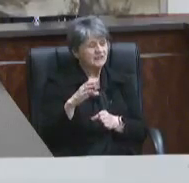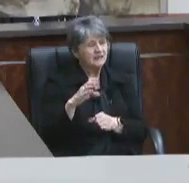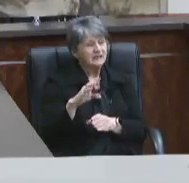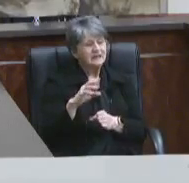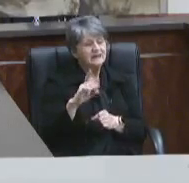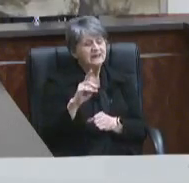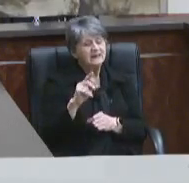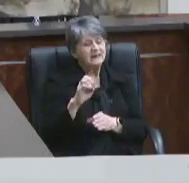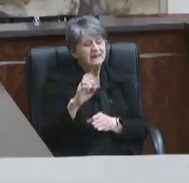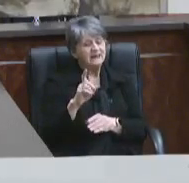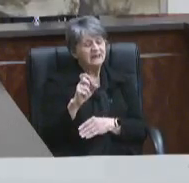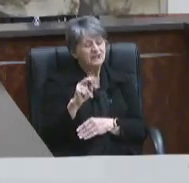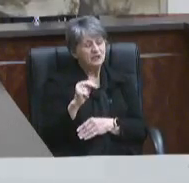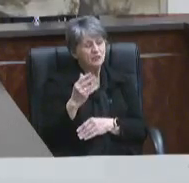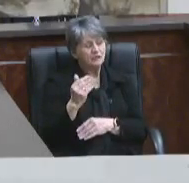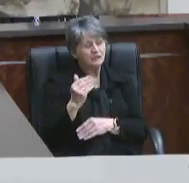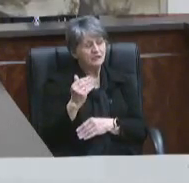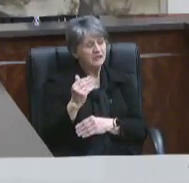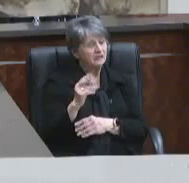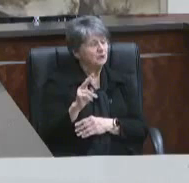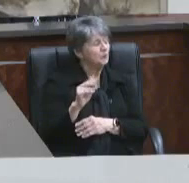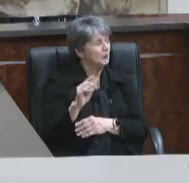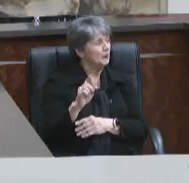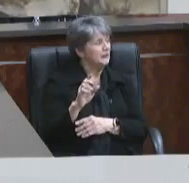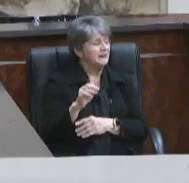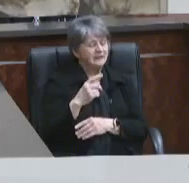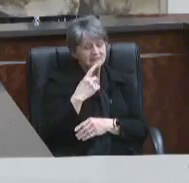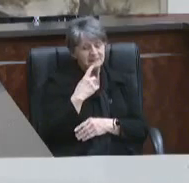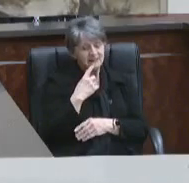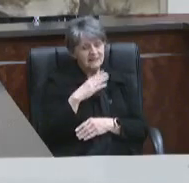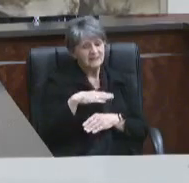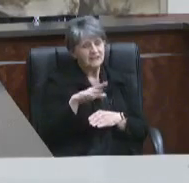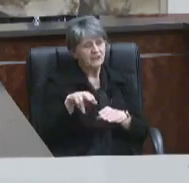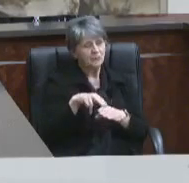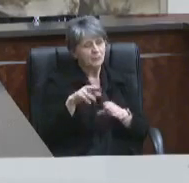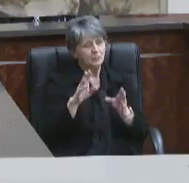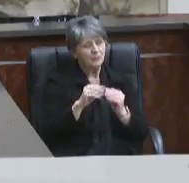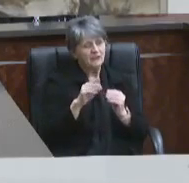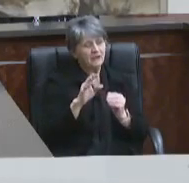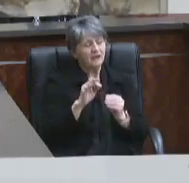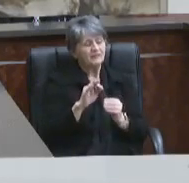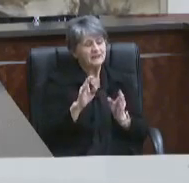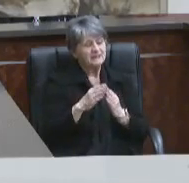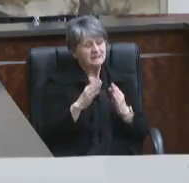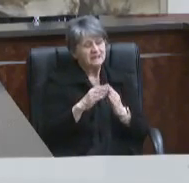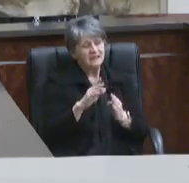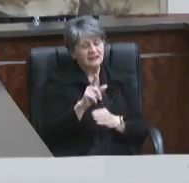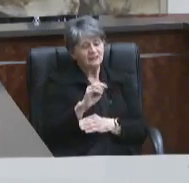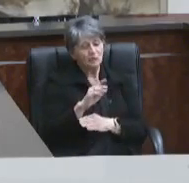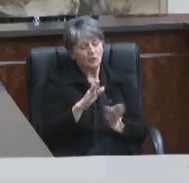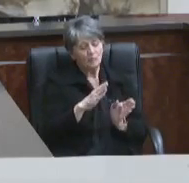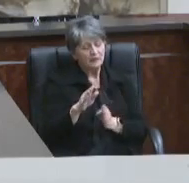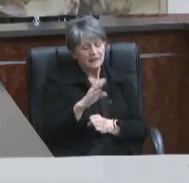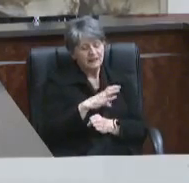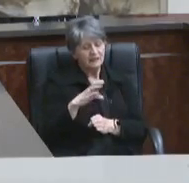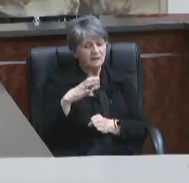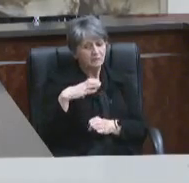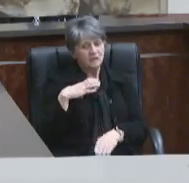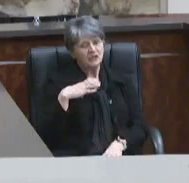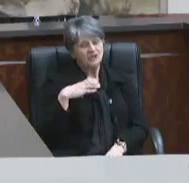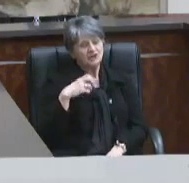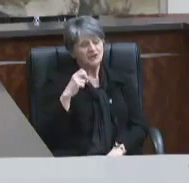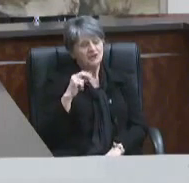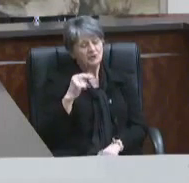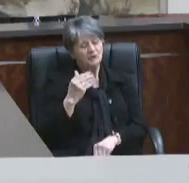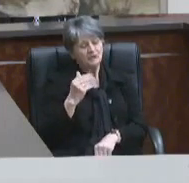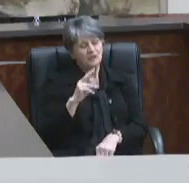15, 2019 reads as follows. At the regular meeting of the City of Laurel Planning Commission held January 15, 2019, the